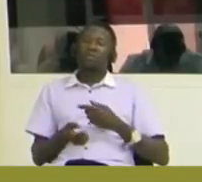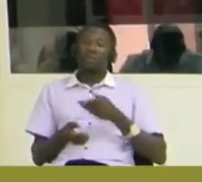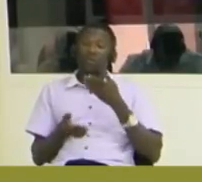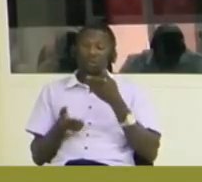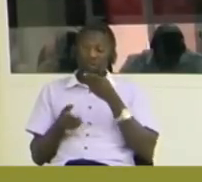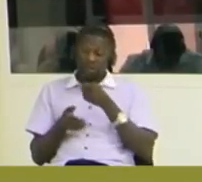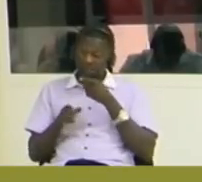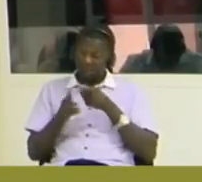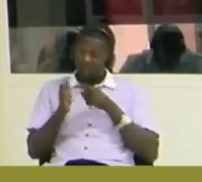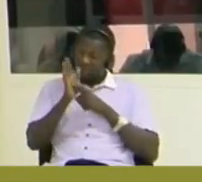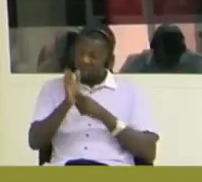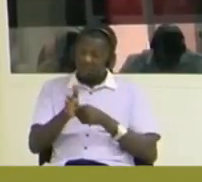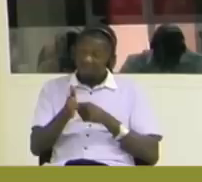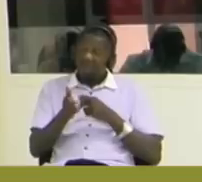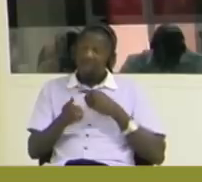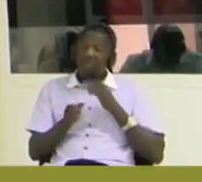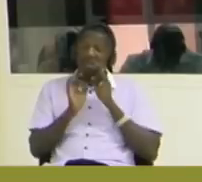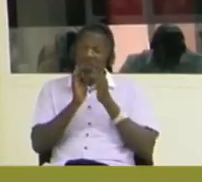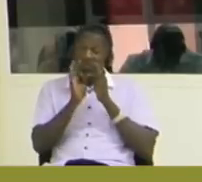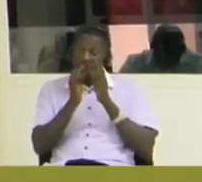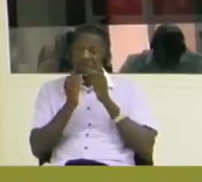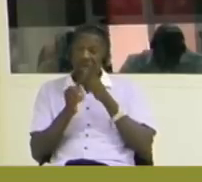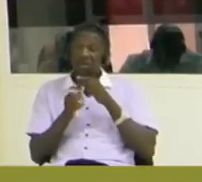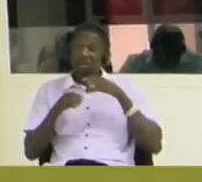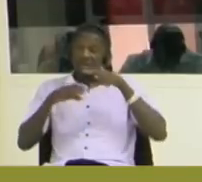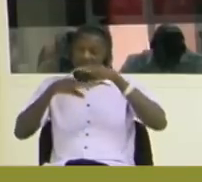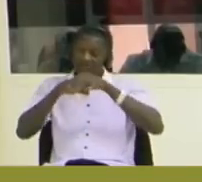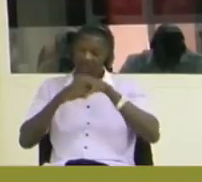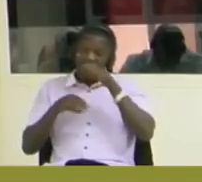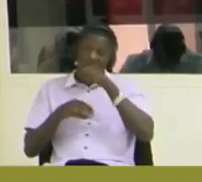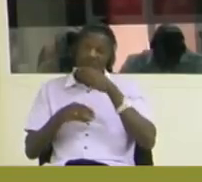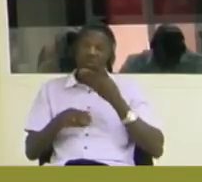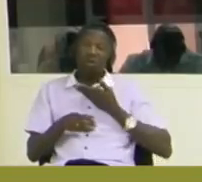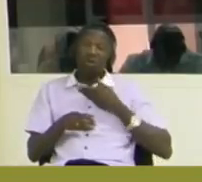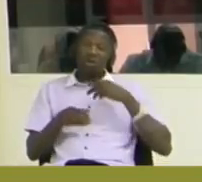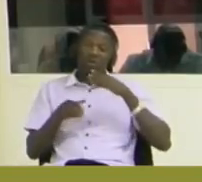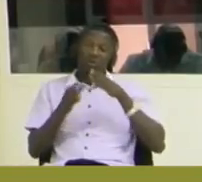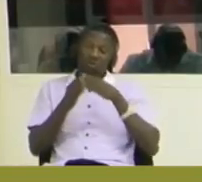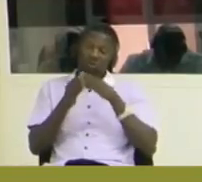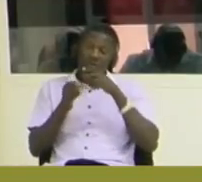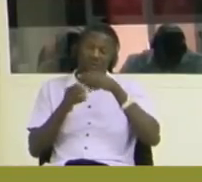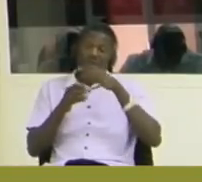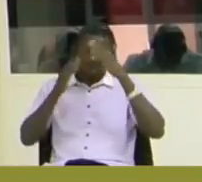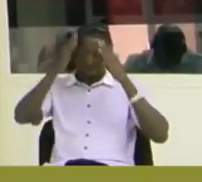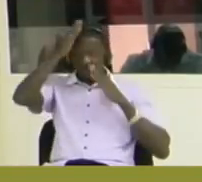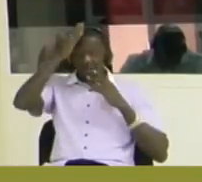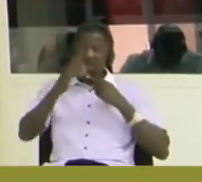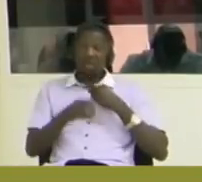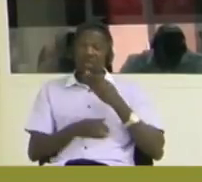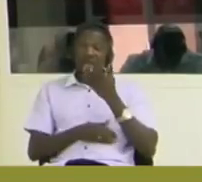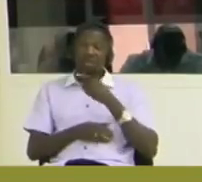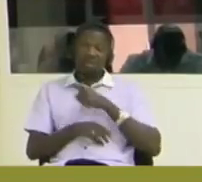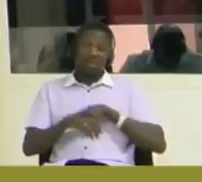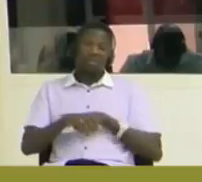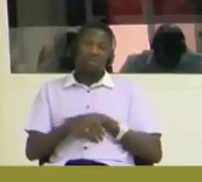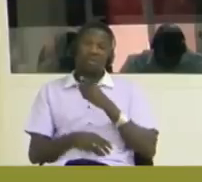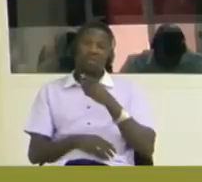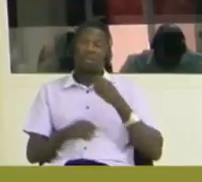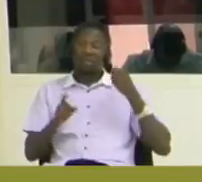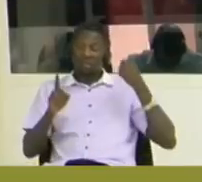that colleagues of you who were in the army had of you at the time, that you were dangerous and